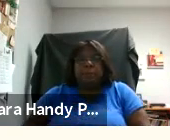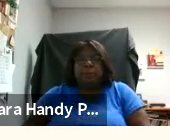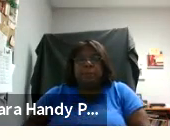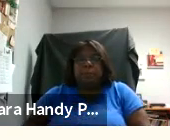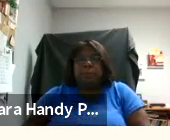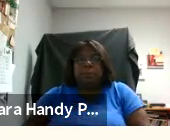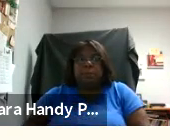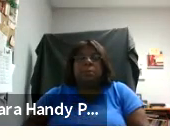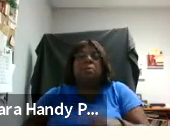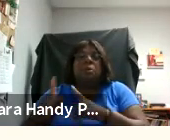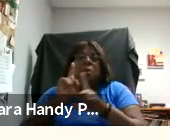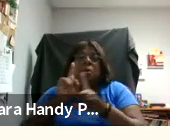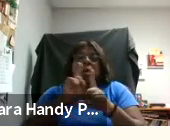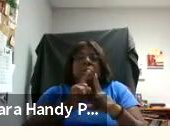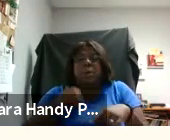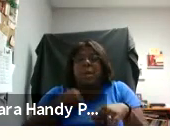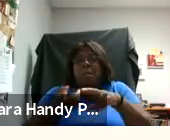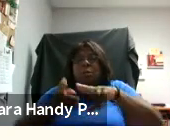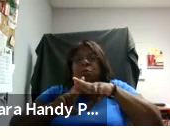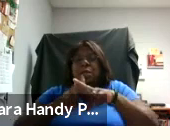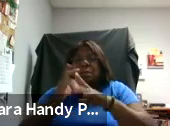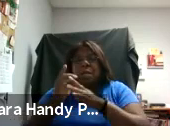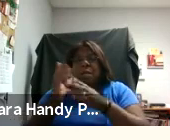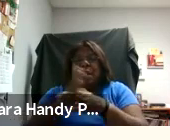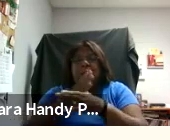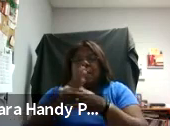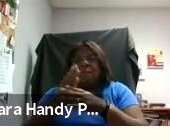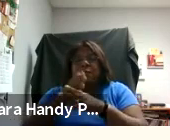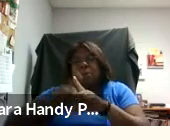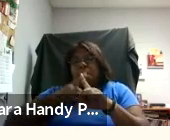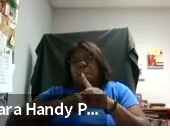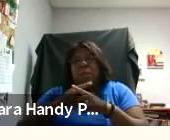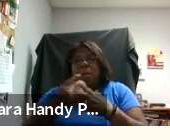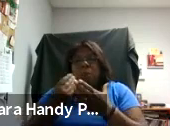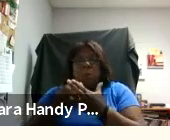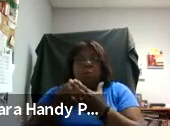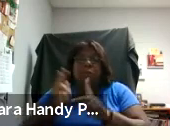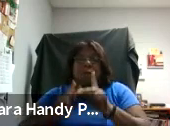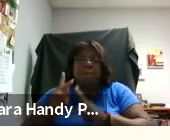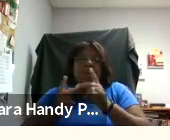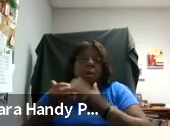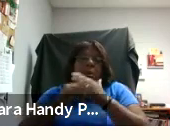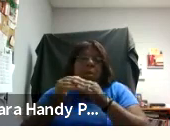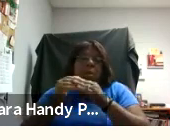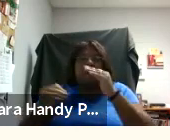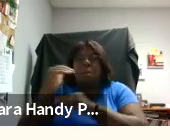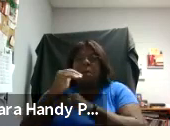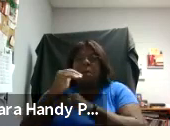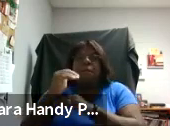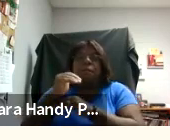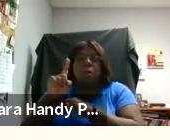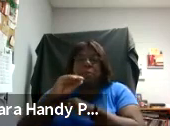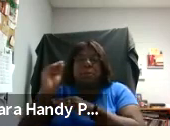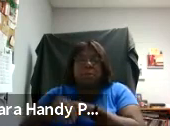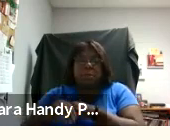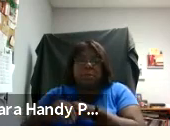We've also had an increase in average monthly wages for individuals who are earning above 100% productivity, a